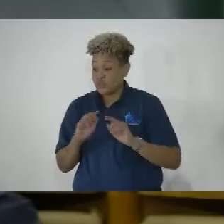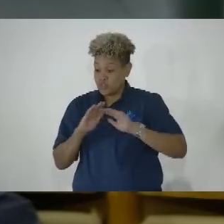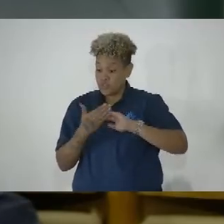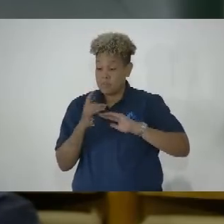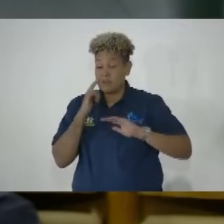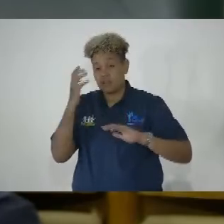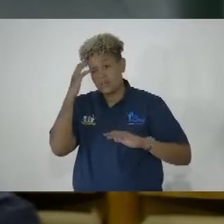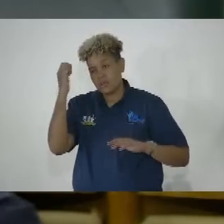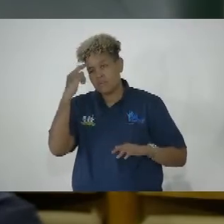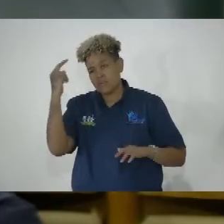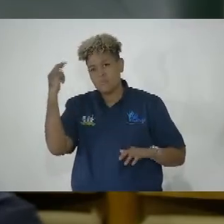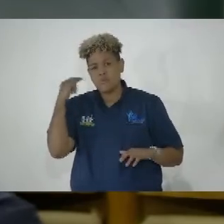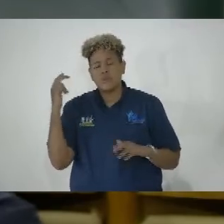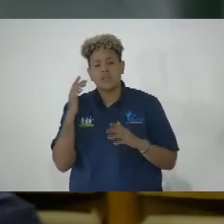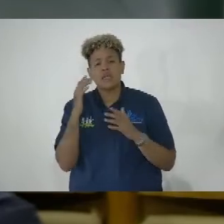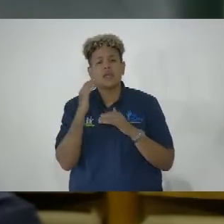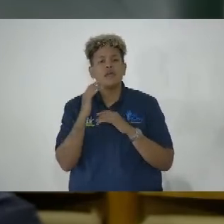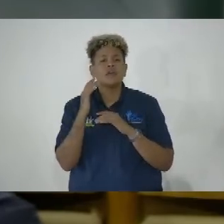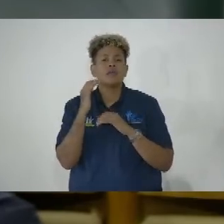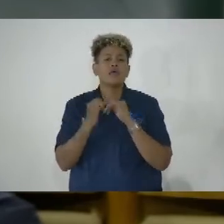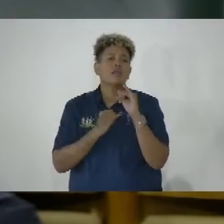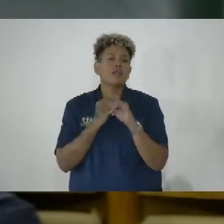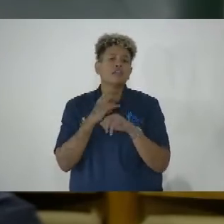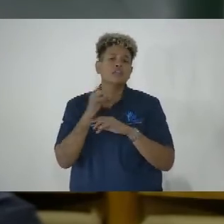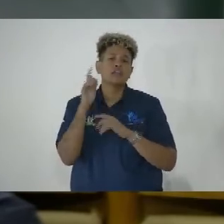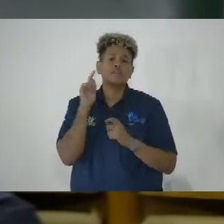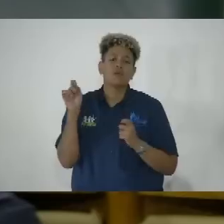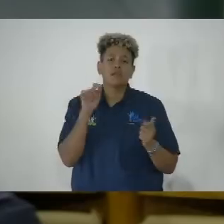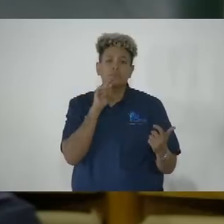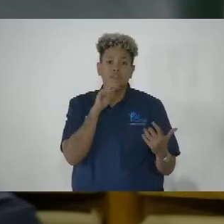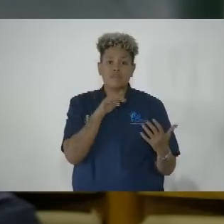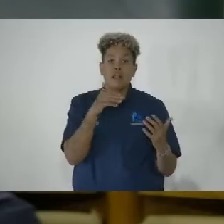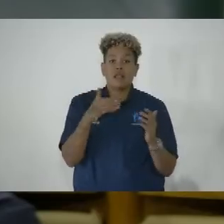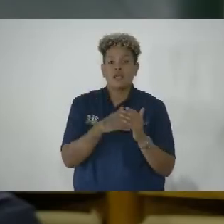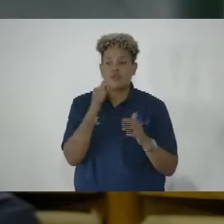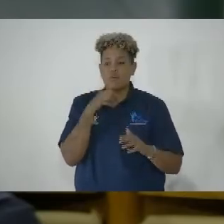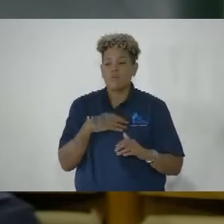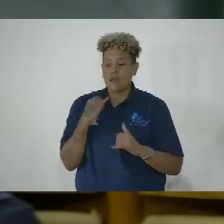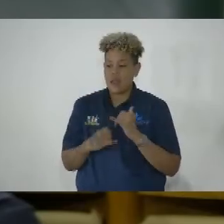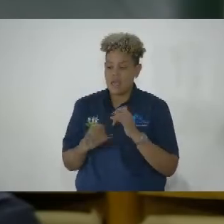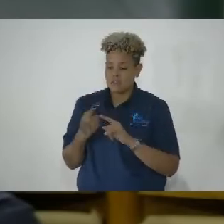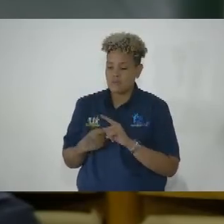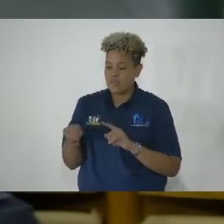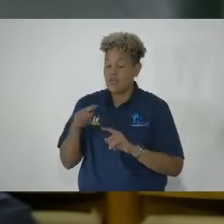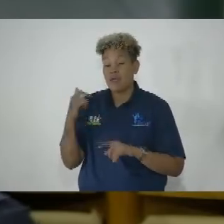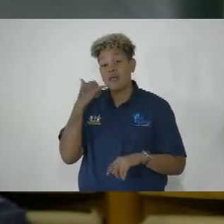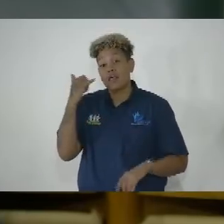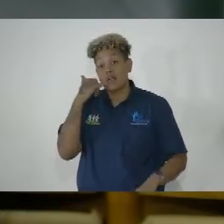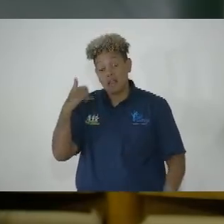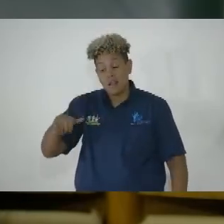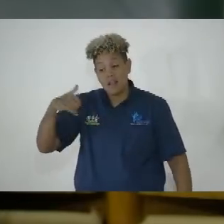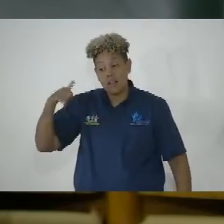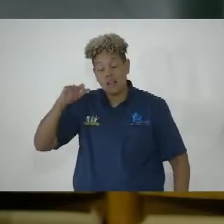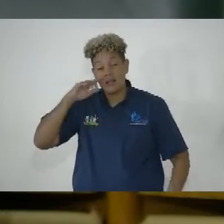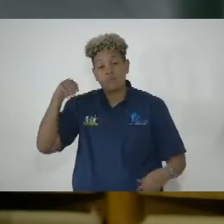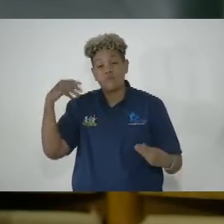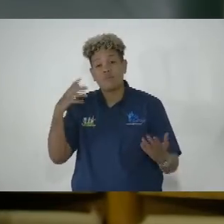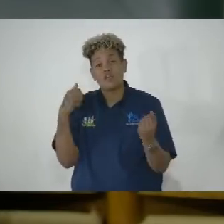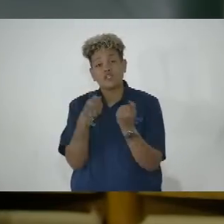commemoration of the International Day for the Elimination of Violence Against Women last month. And the helpline provides support to